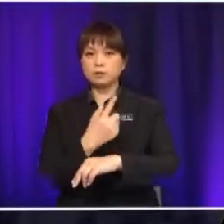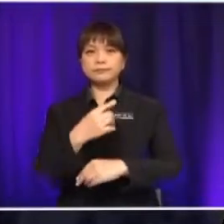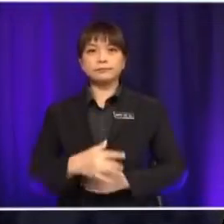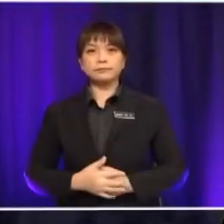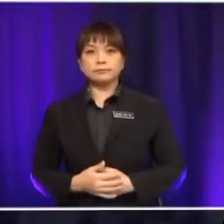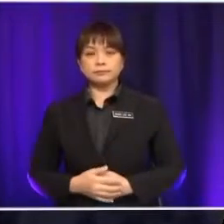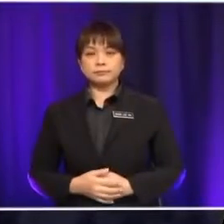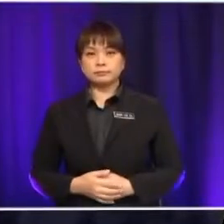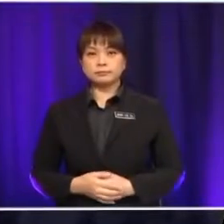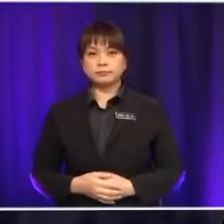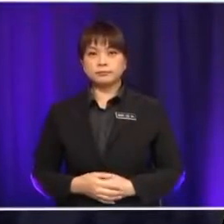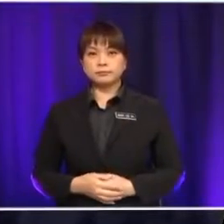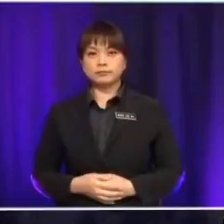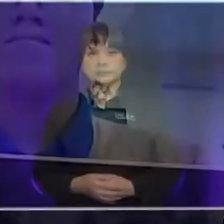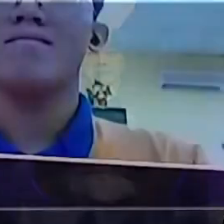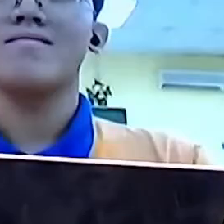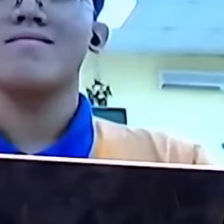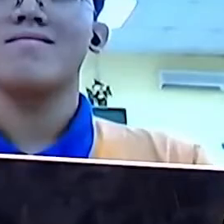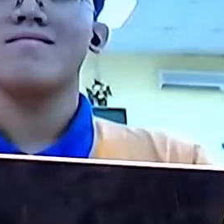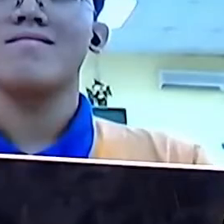Upper Form on Didik TV KPM.